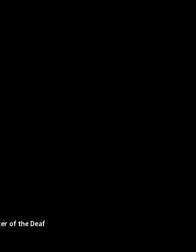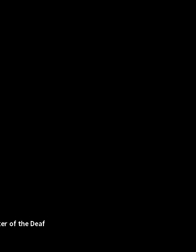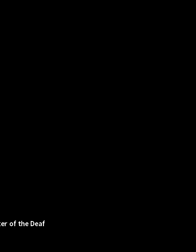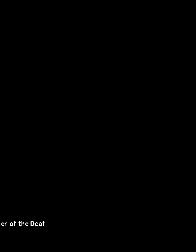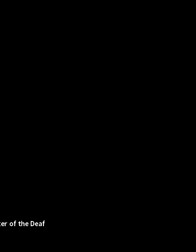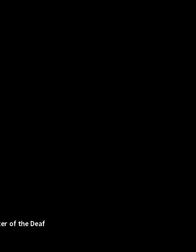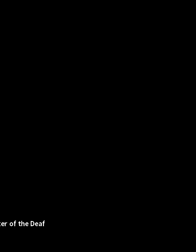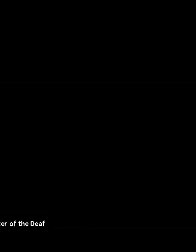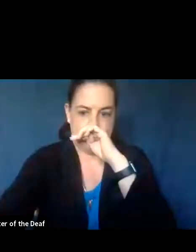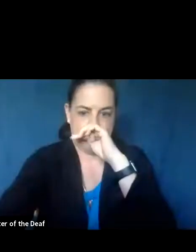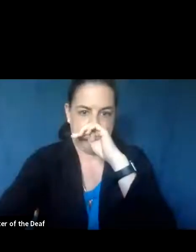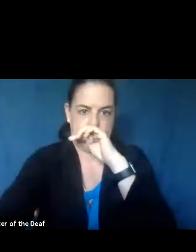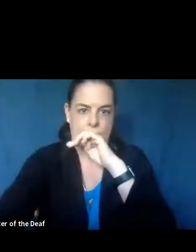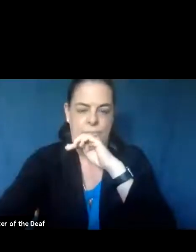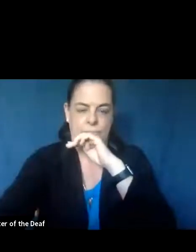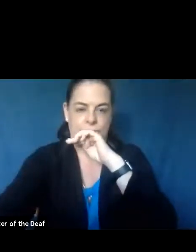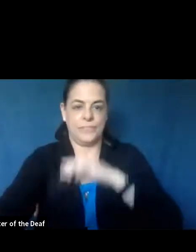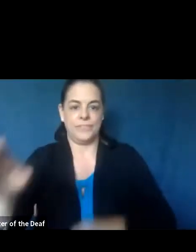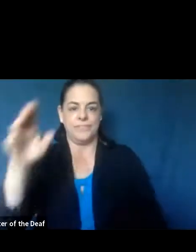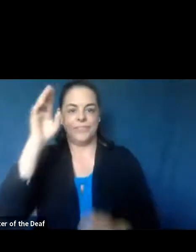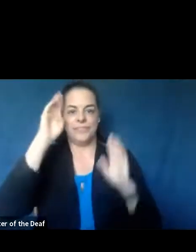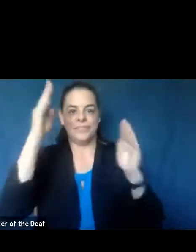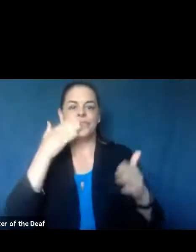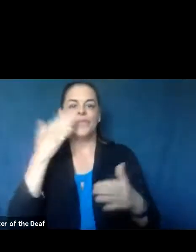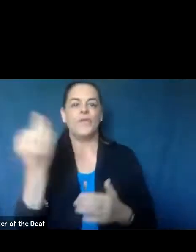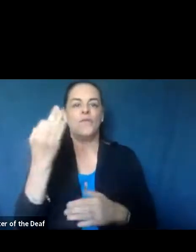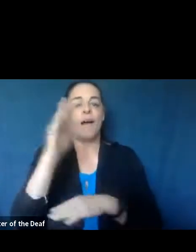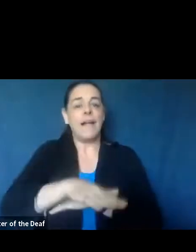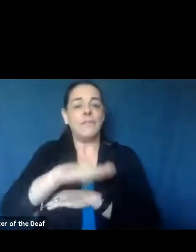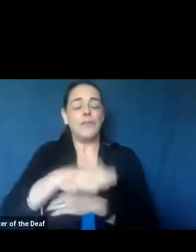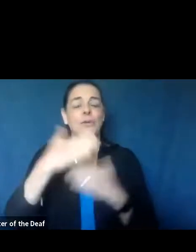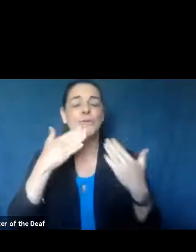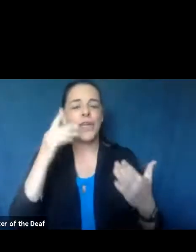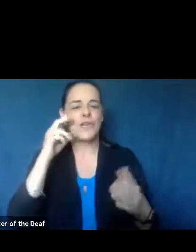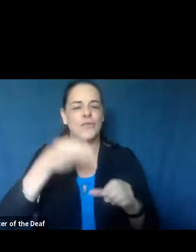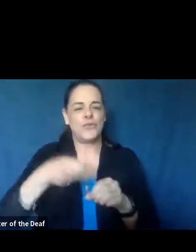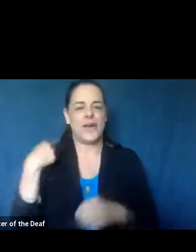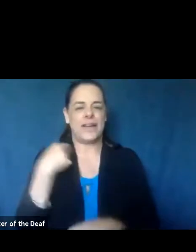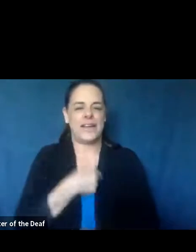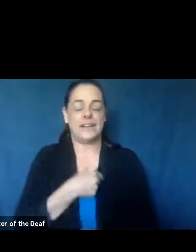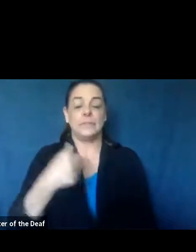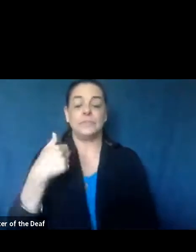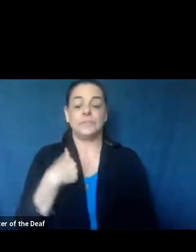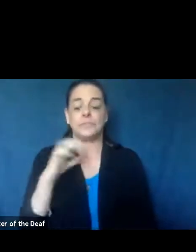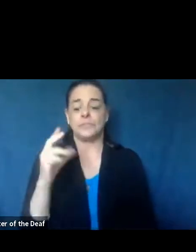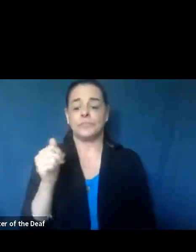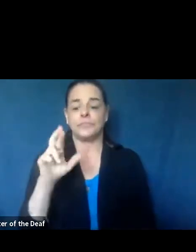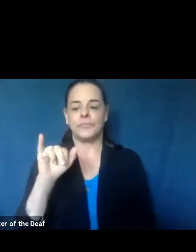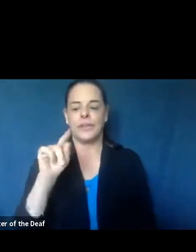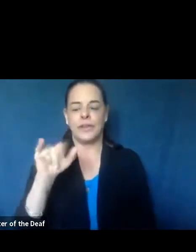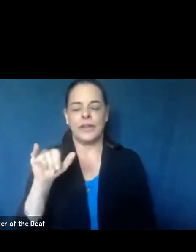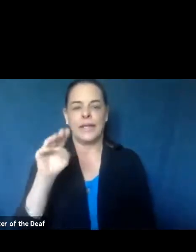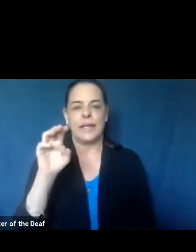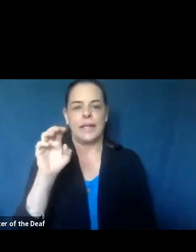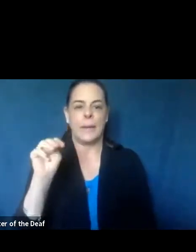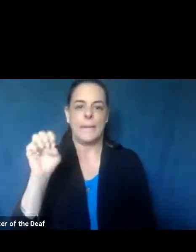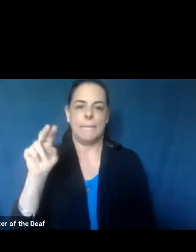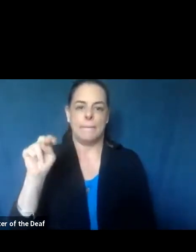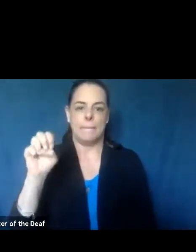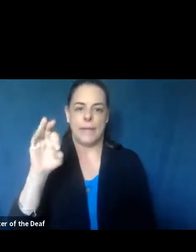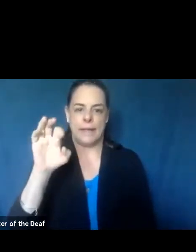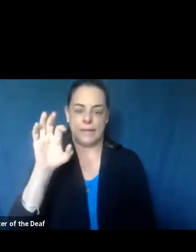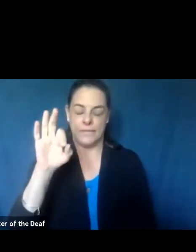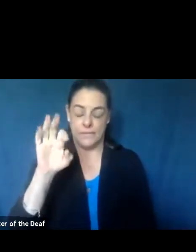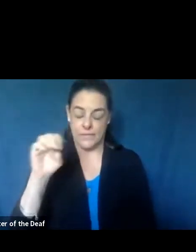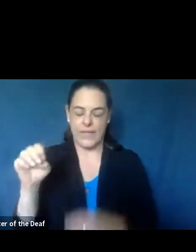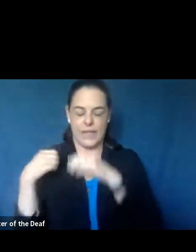By the way, good Friday afternoon, and thanks for joining us. I'm Charity Menifee, Director of Communicable and Environmental